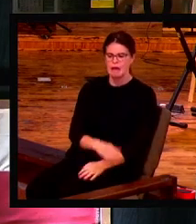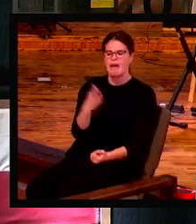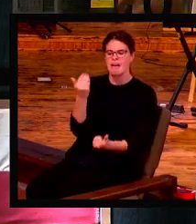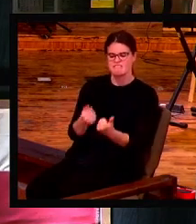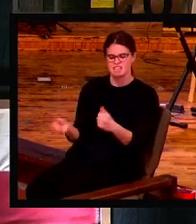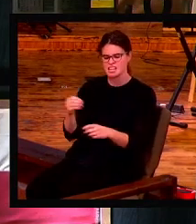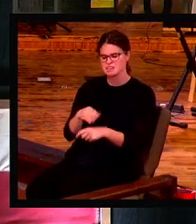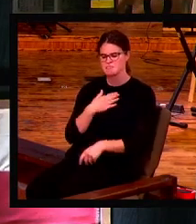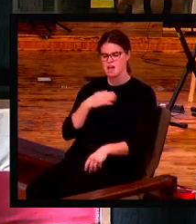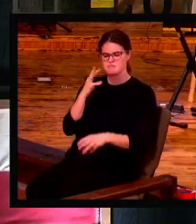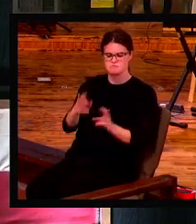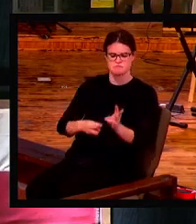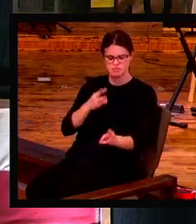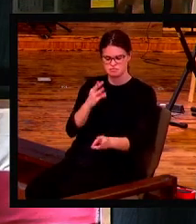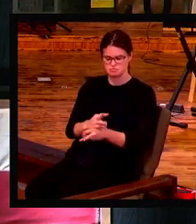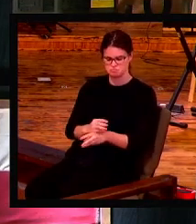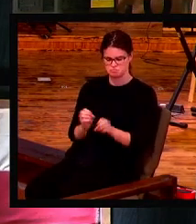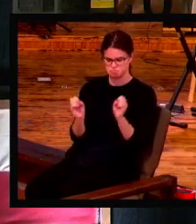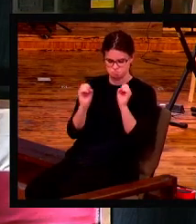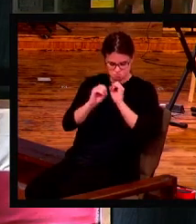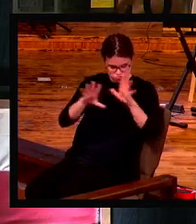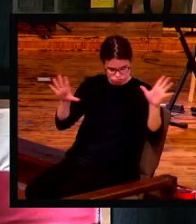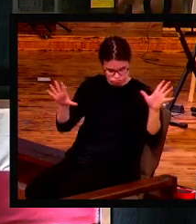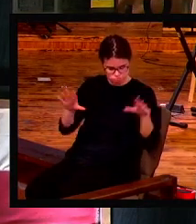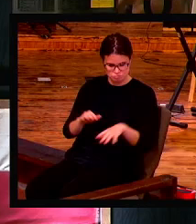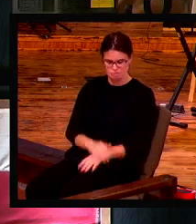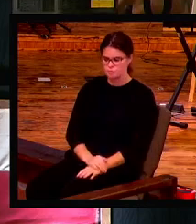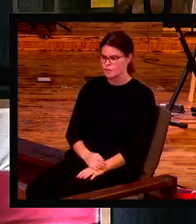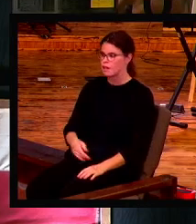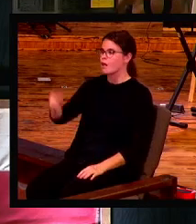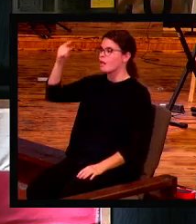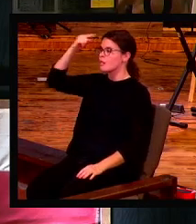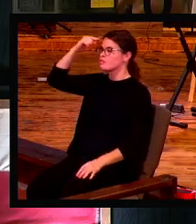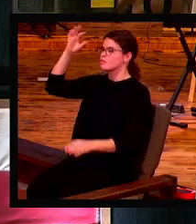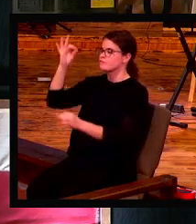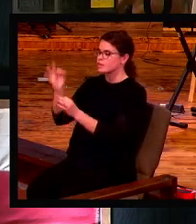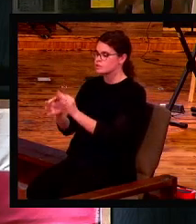faithful become faithless because it's like, man, I'm not seeing how this thing is working out.